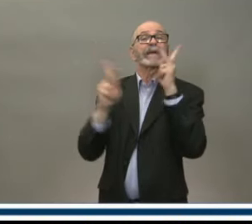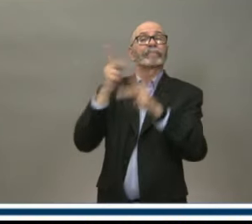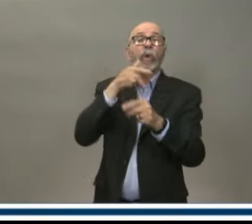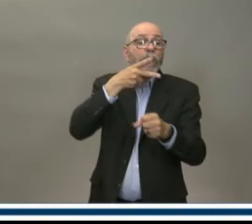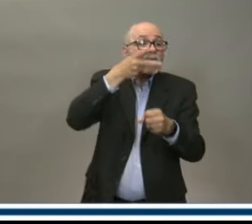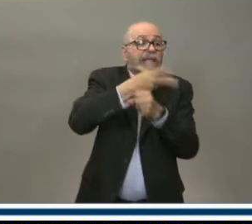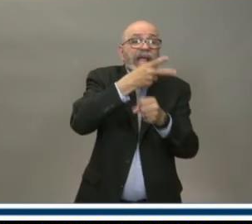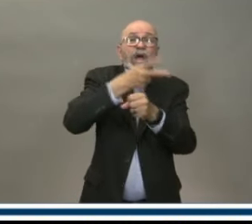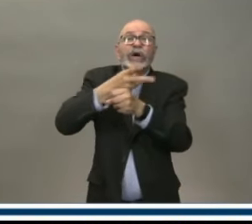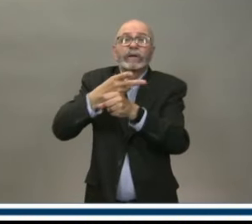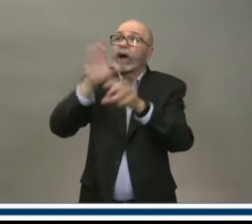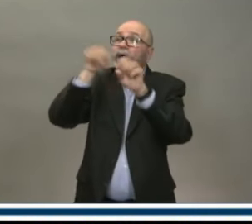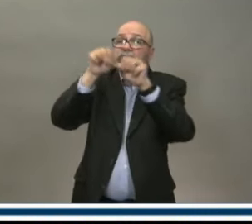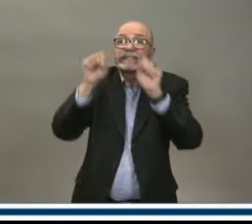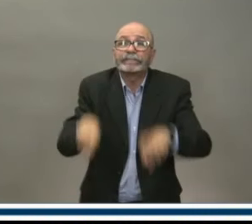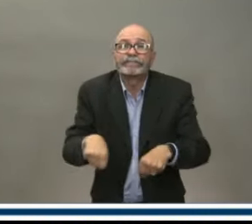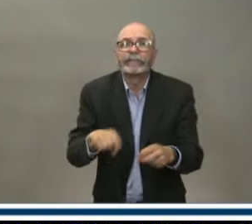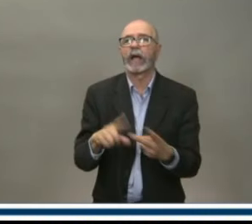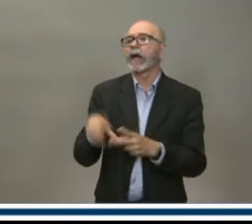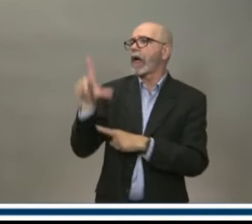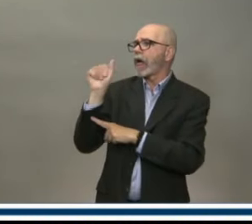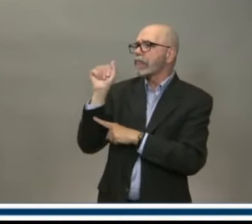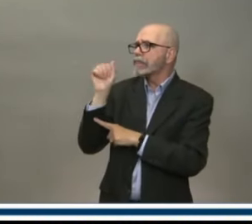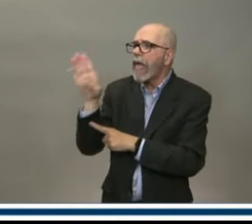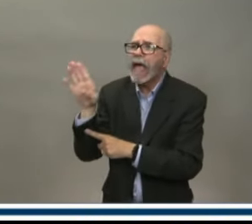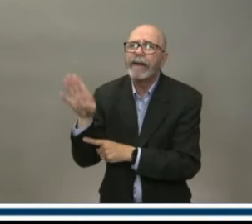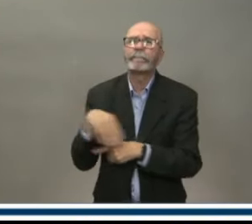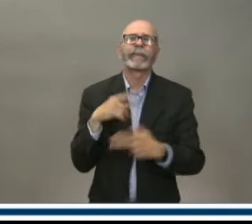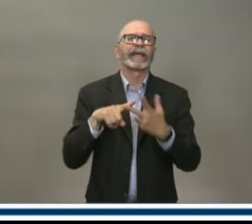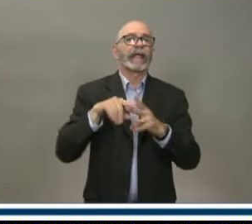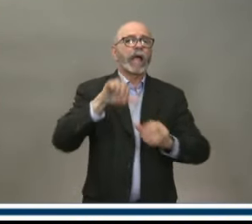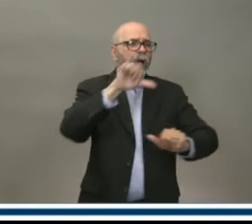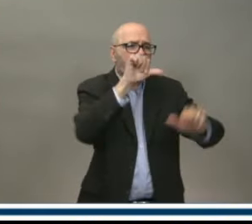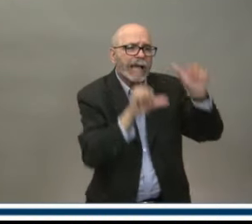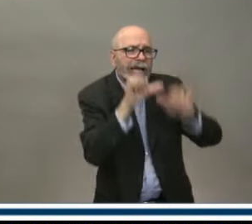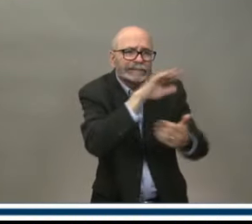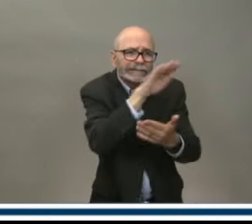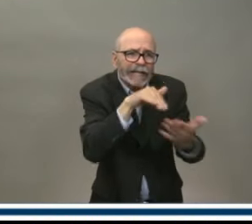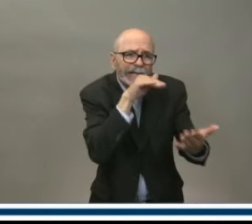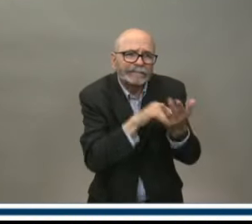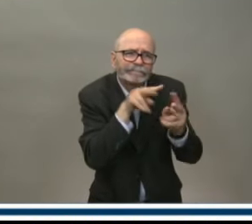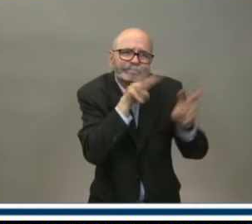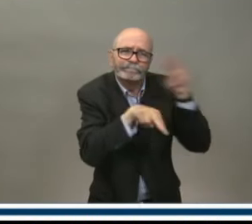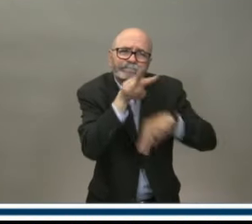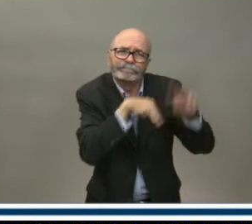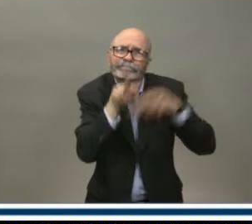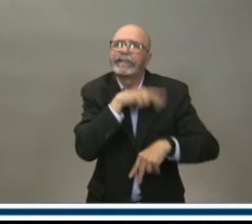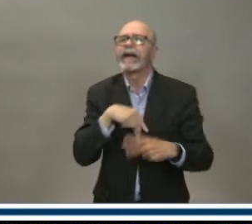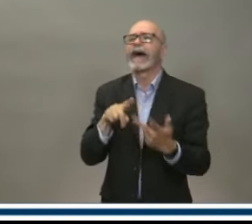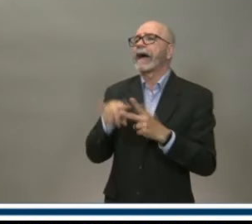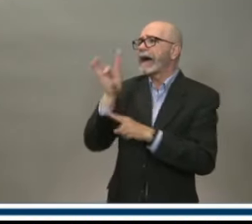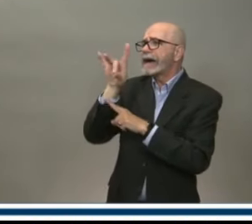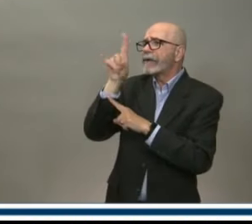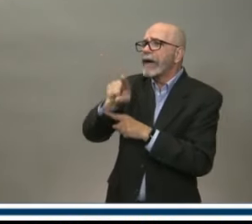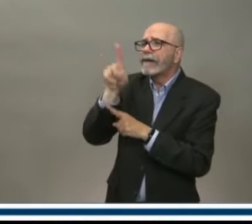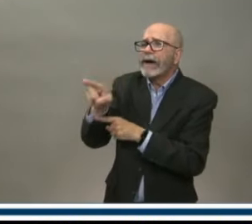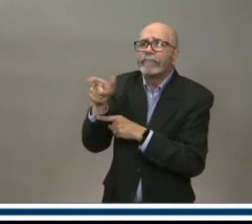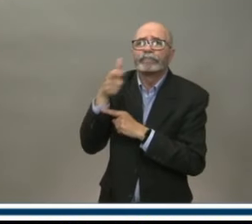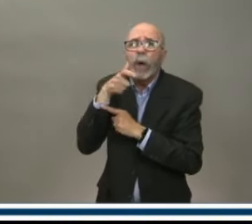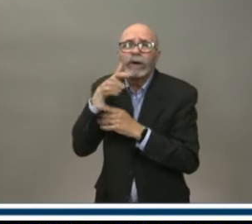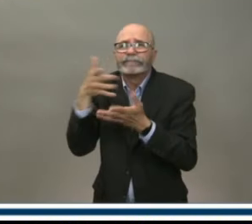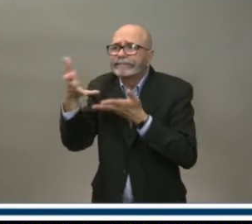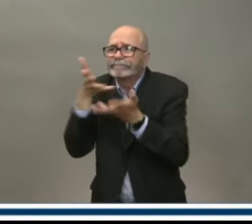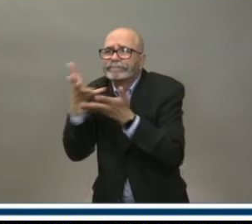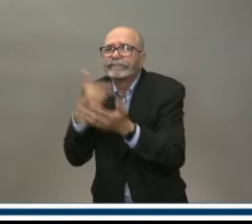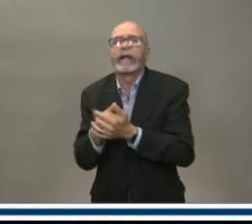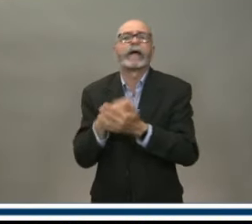and an 811 and the assessment centers, to providing the capacity to do that. It's also thanks to Nova Scotians